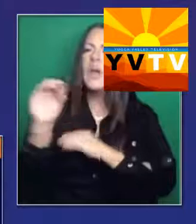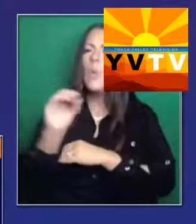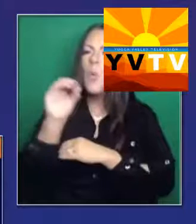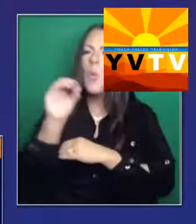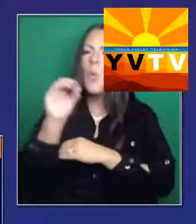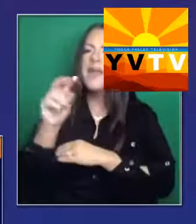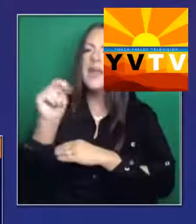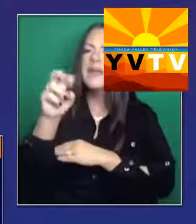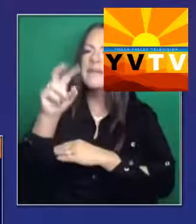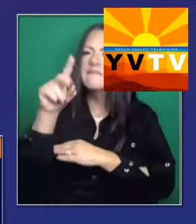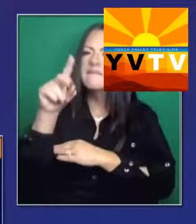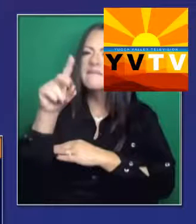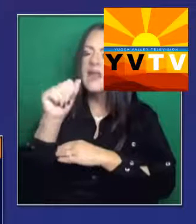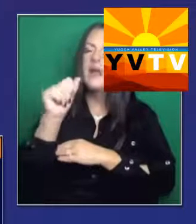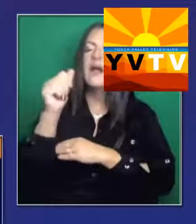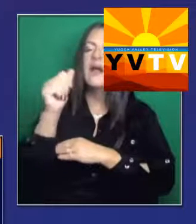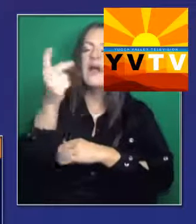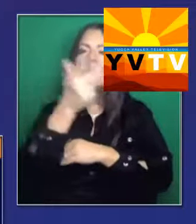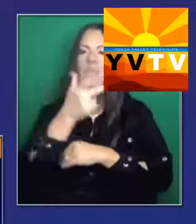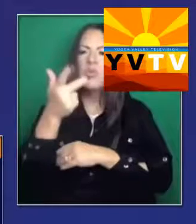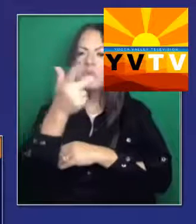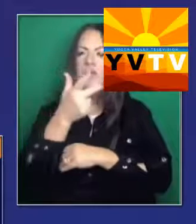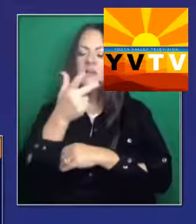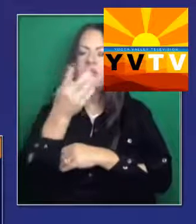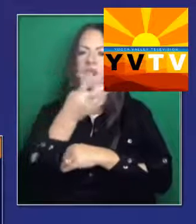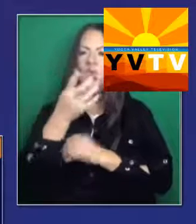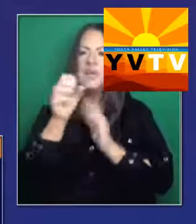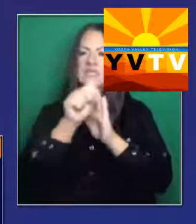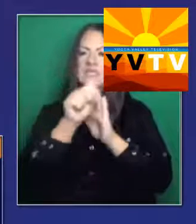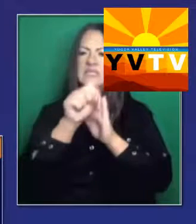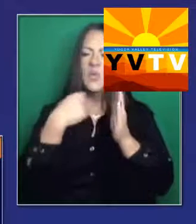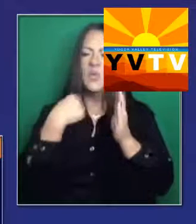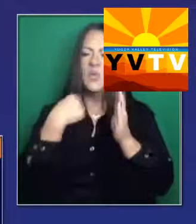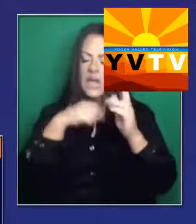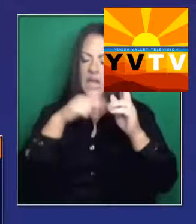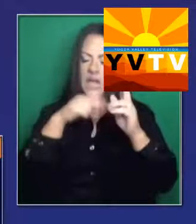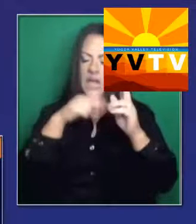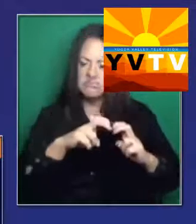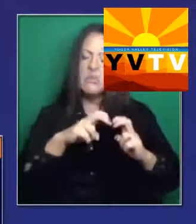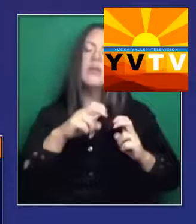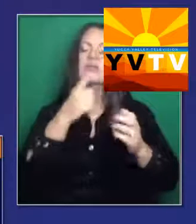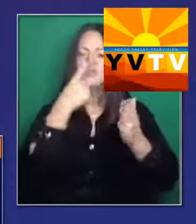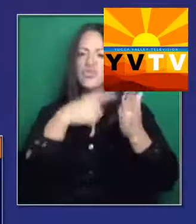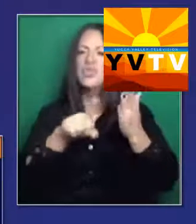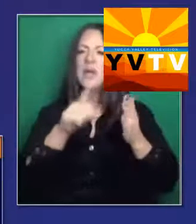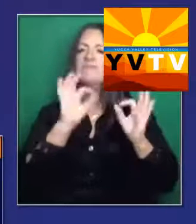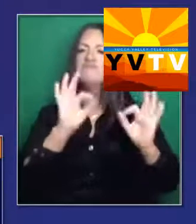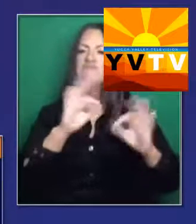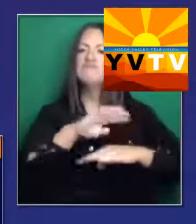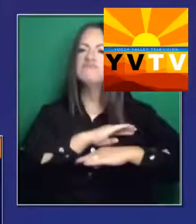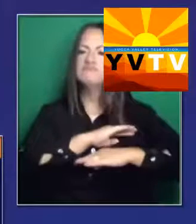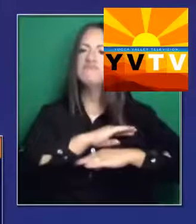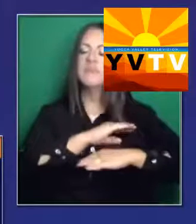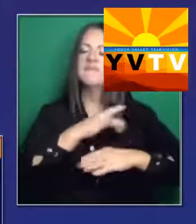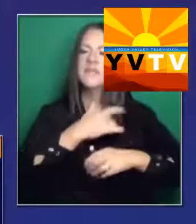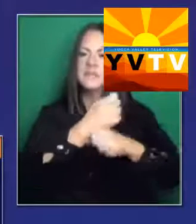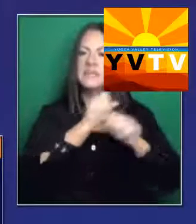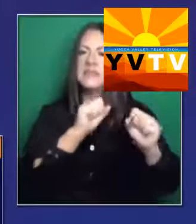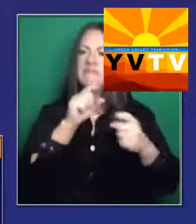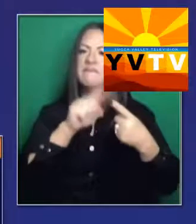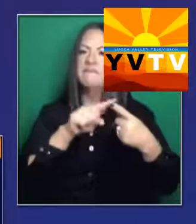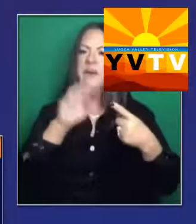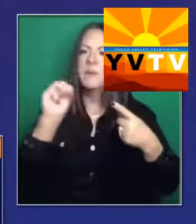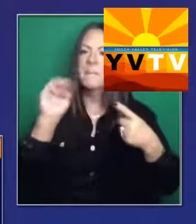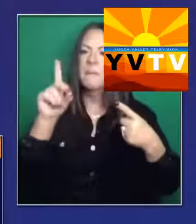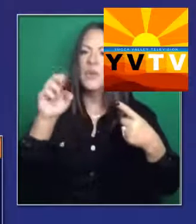on Pfizer. They've signed off on Moderna, not only for efficacy, but safety. That was the eyes